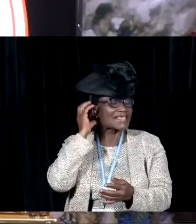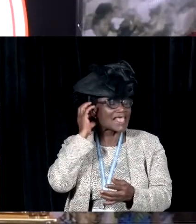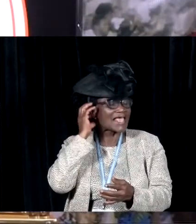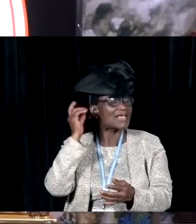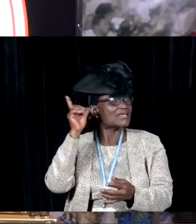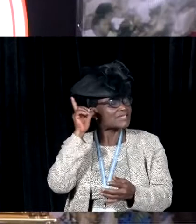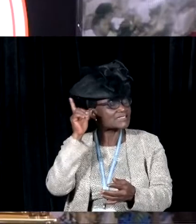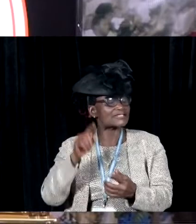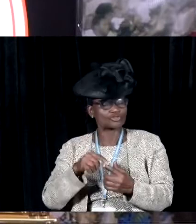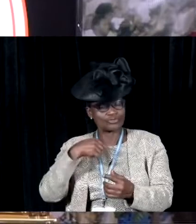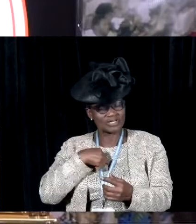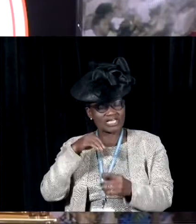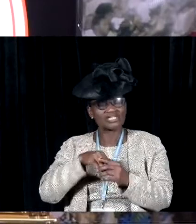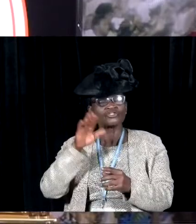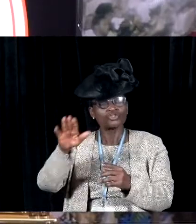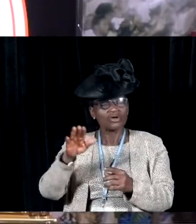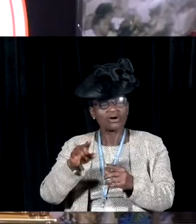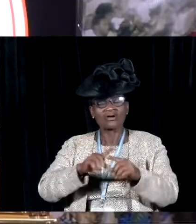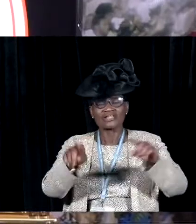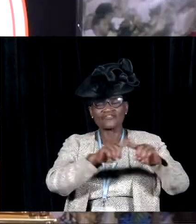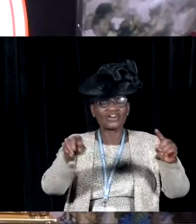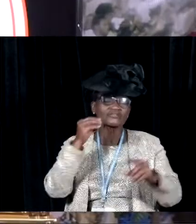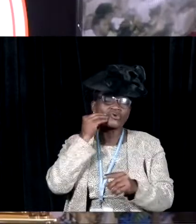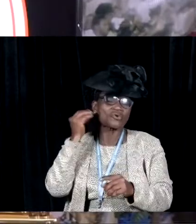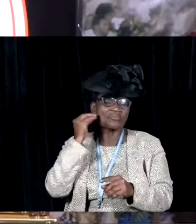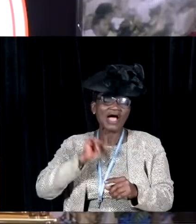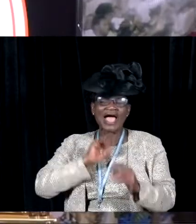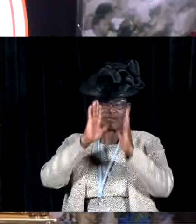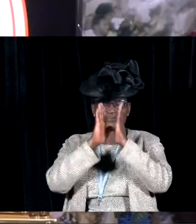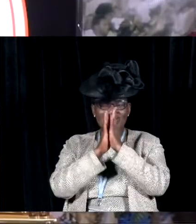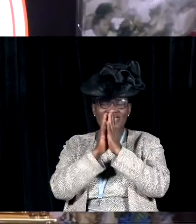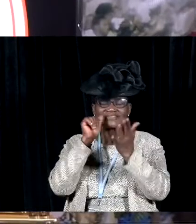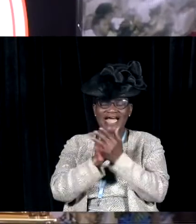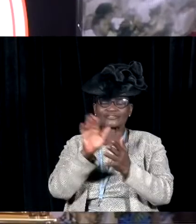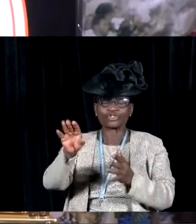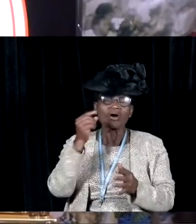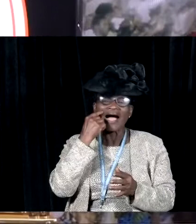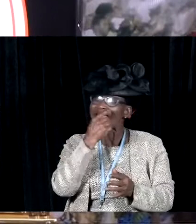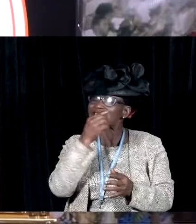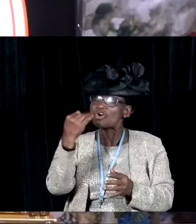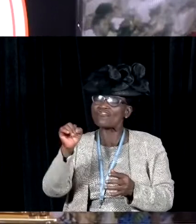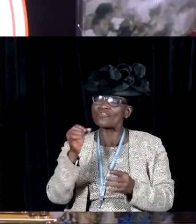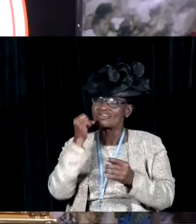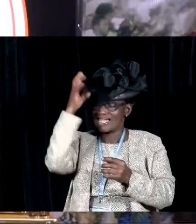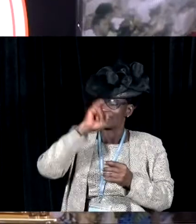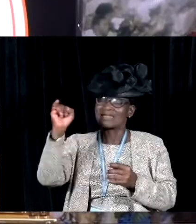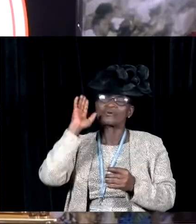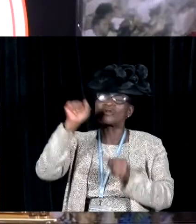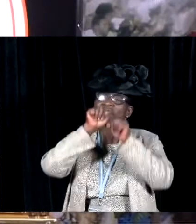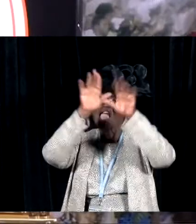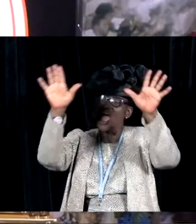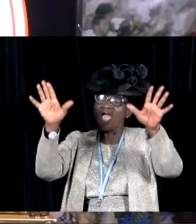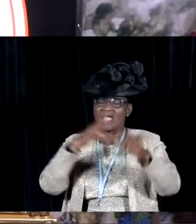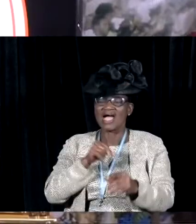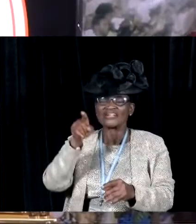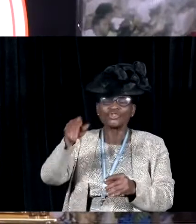homes. I pray that your eyes of understanding will be lightened. Amen. And you begin